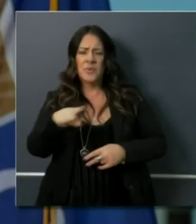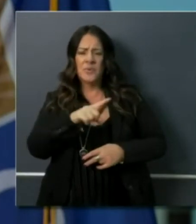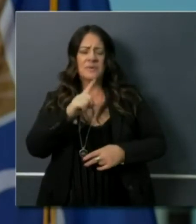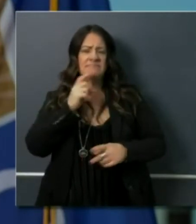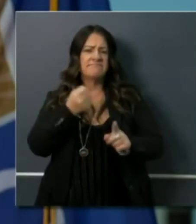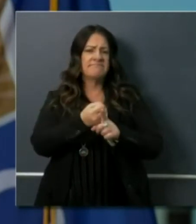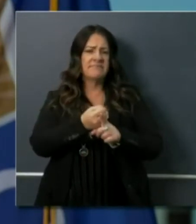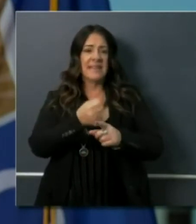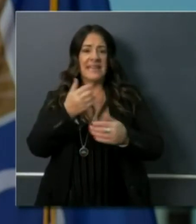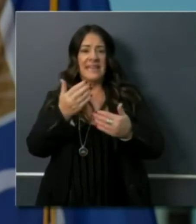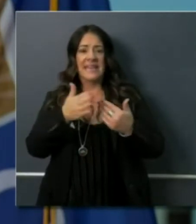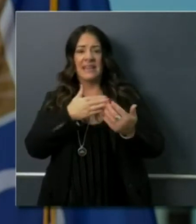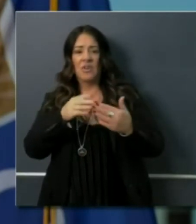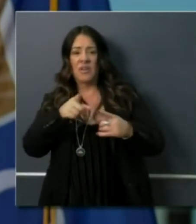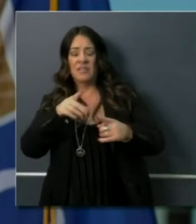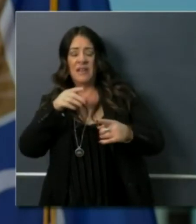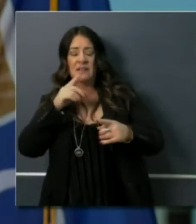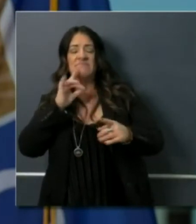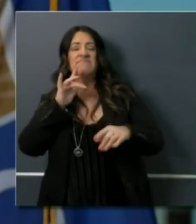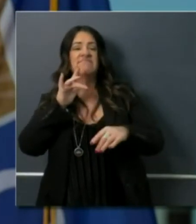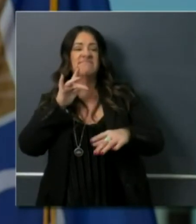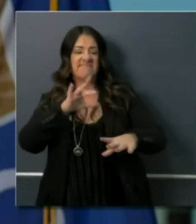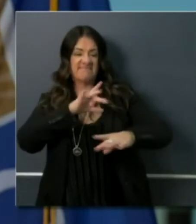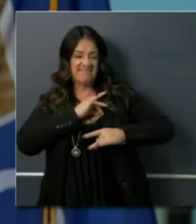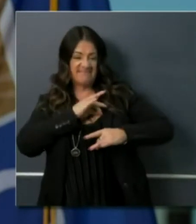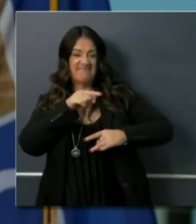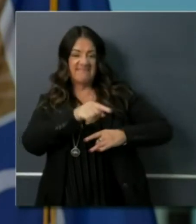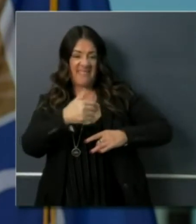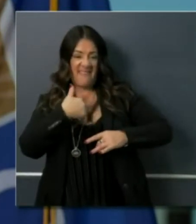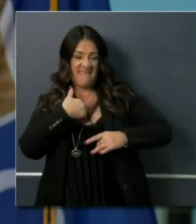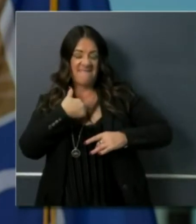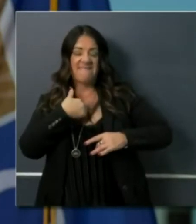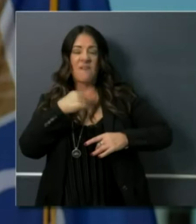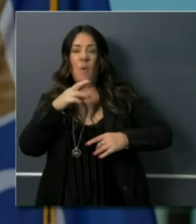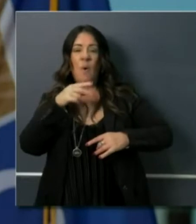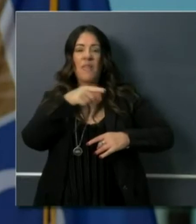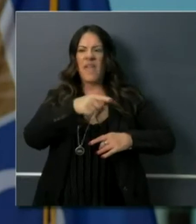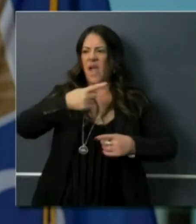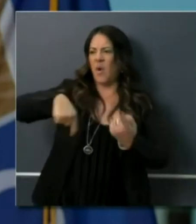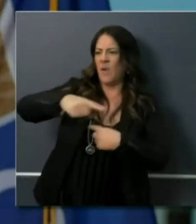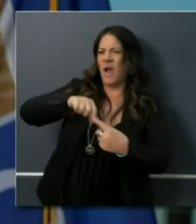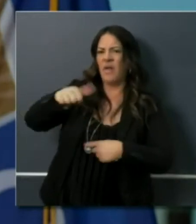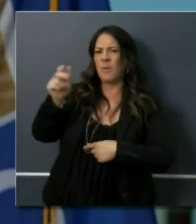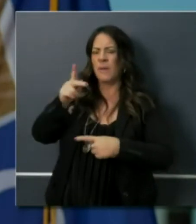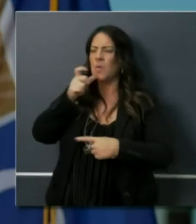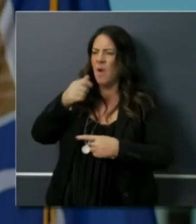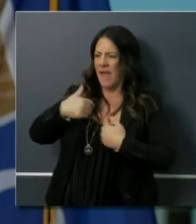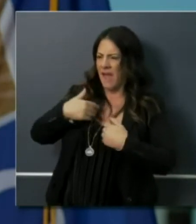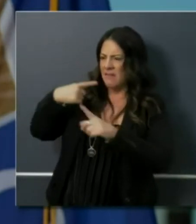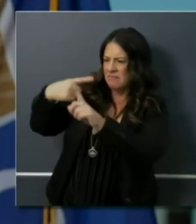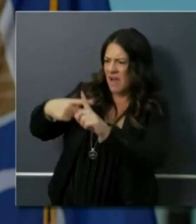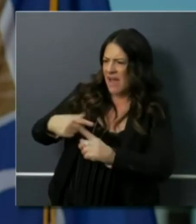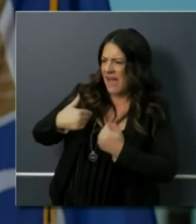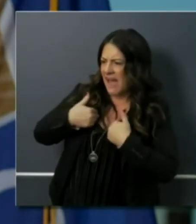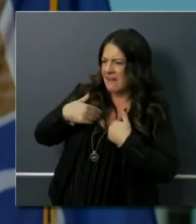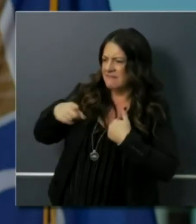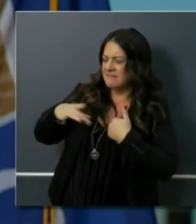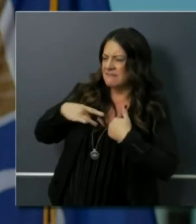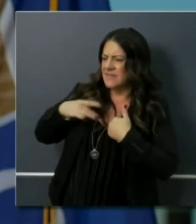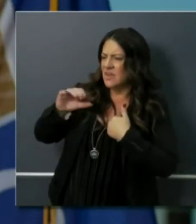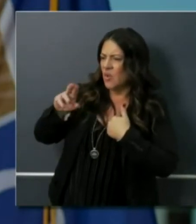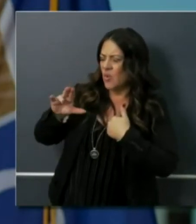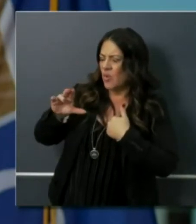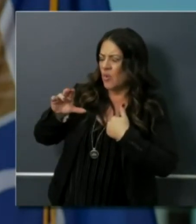either exposed or have tested positive for COVID-19 or exposed to COVID-19 and or simply cannot get the